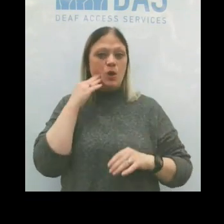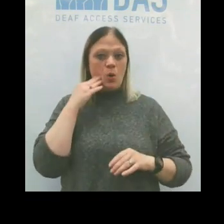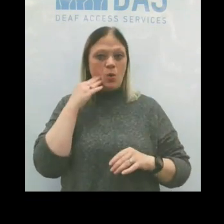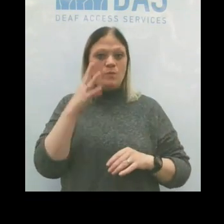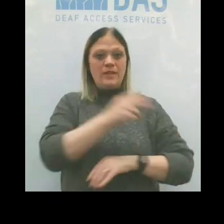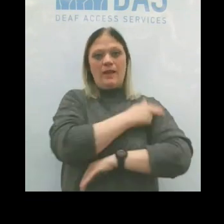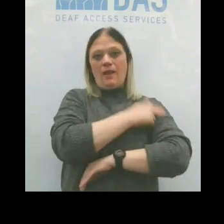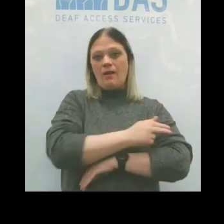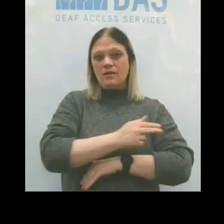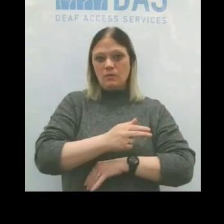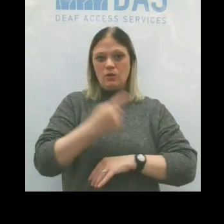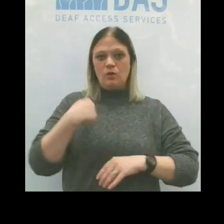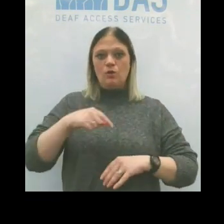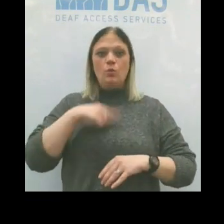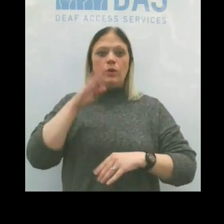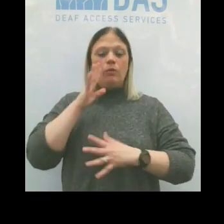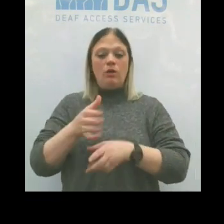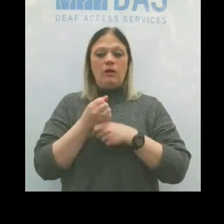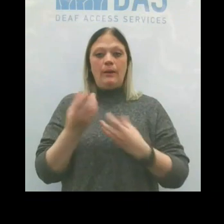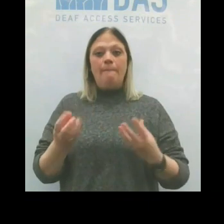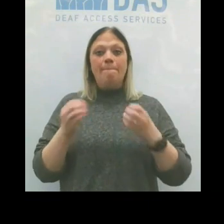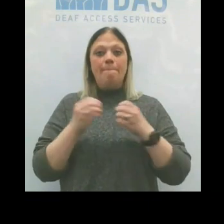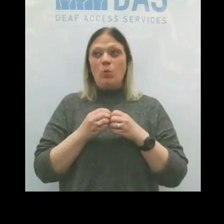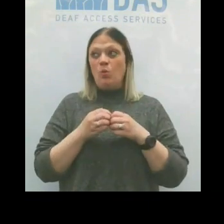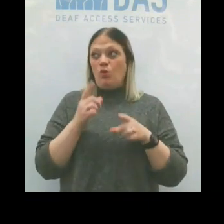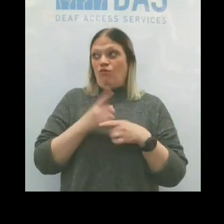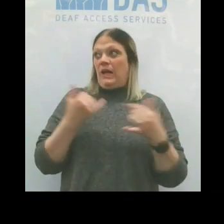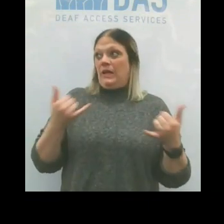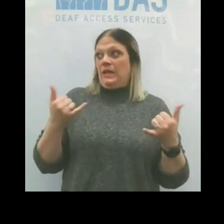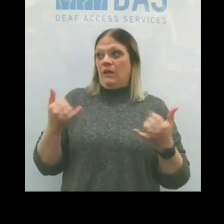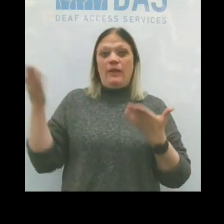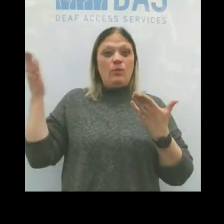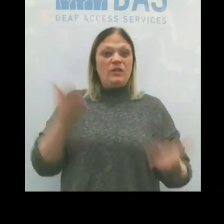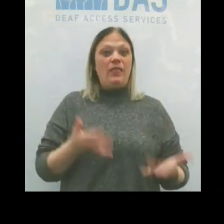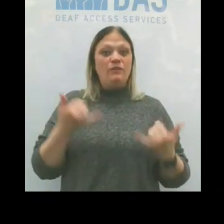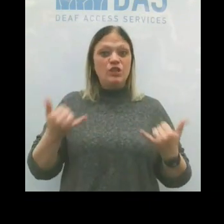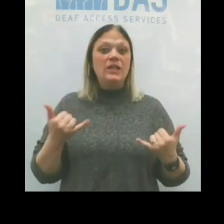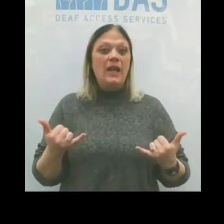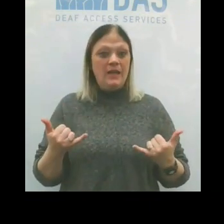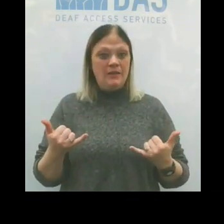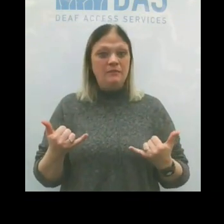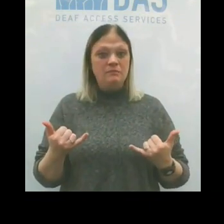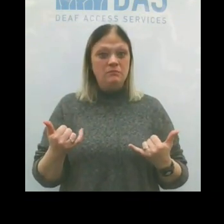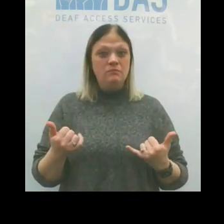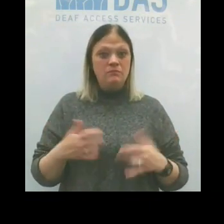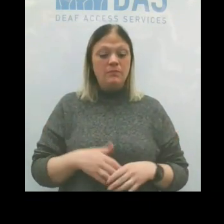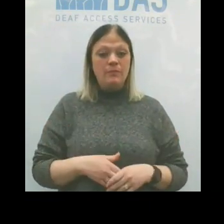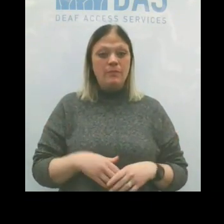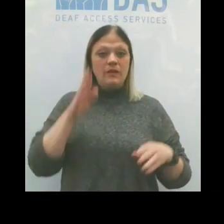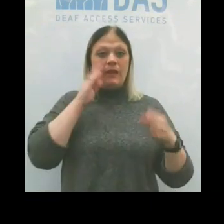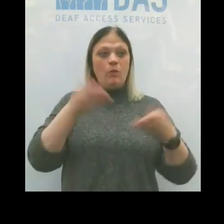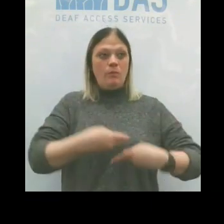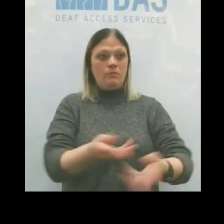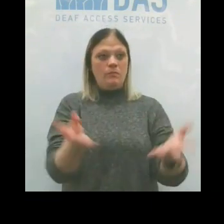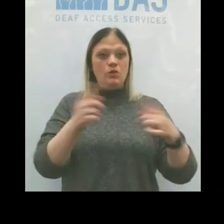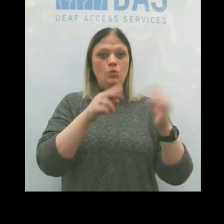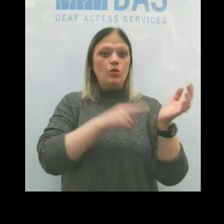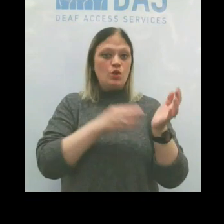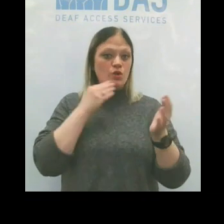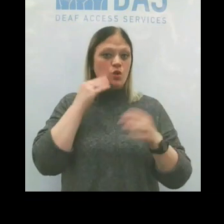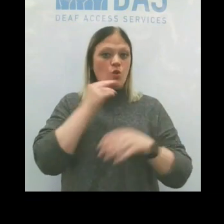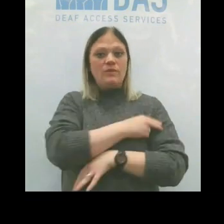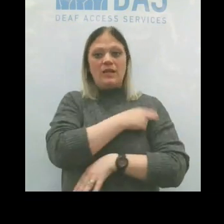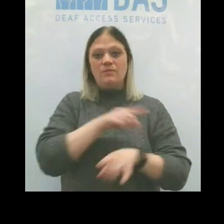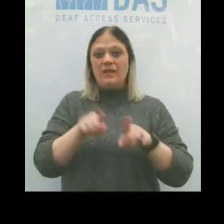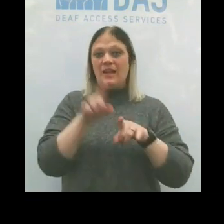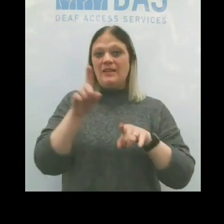and hospitals. We're getting additionals as we speak. They were delivered today, too. And those will be distributed to nursing homes and hospitals as